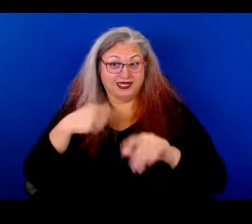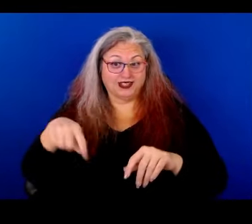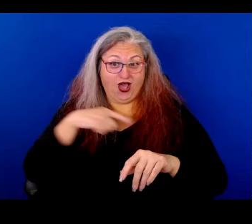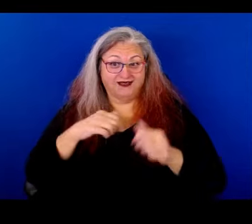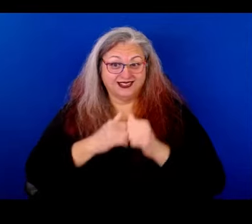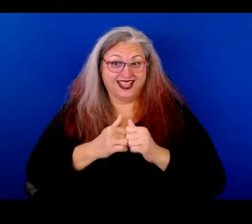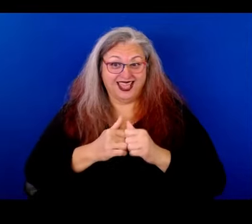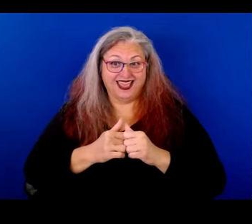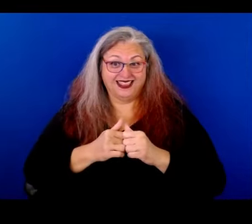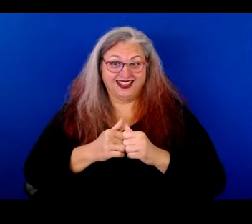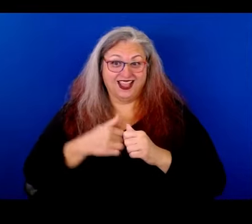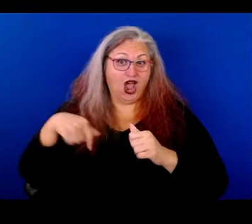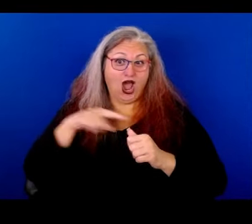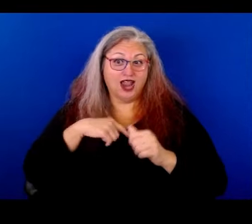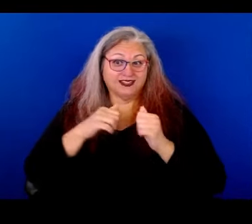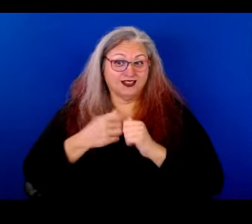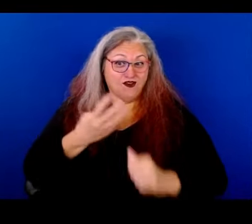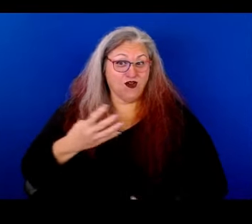us?